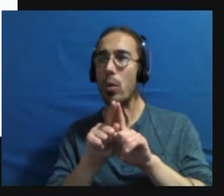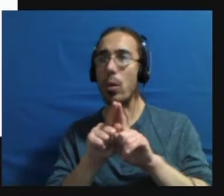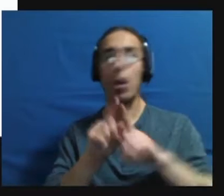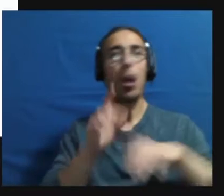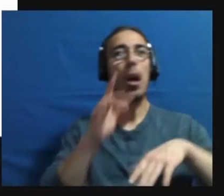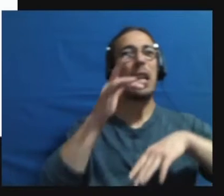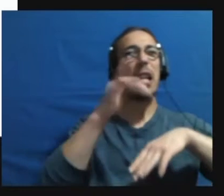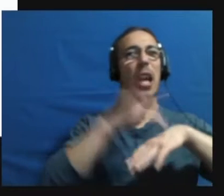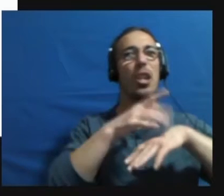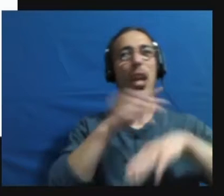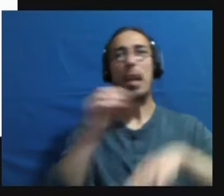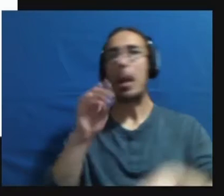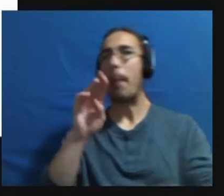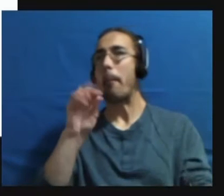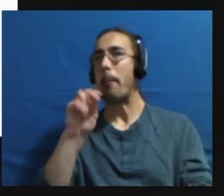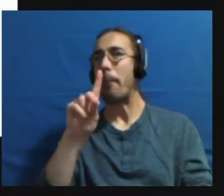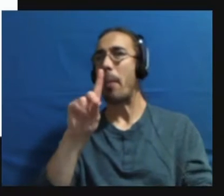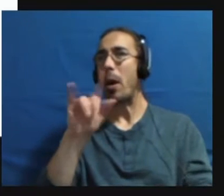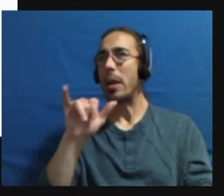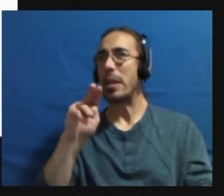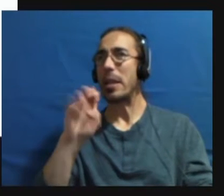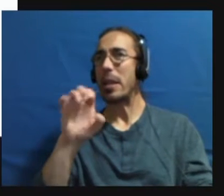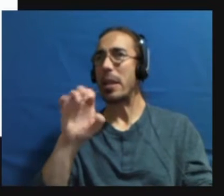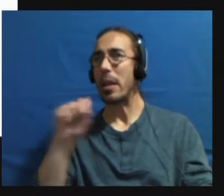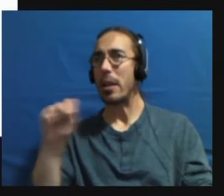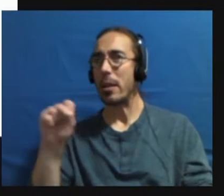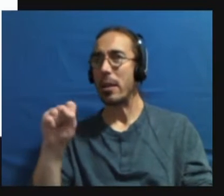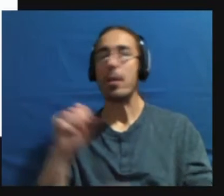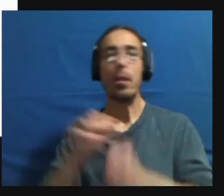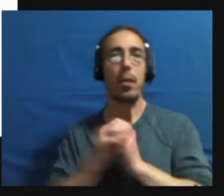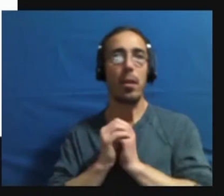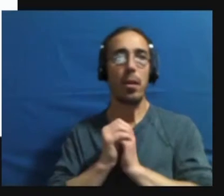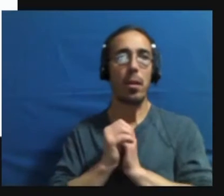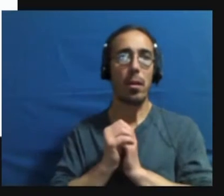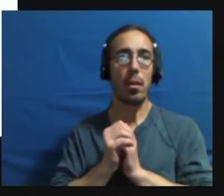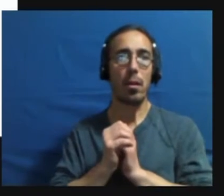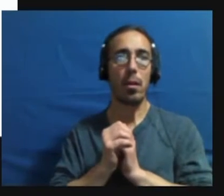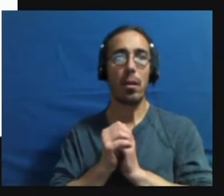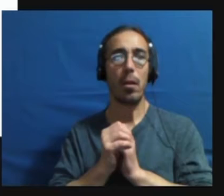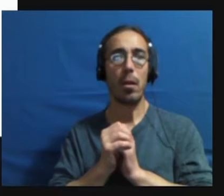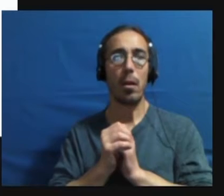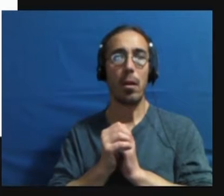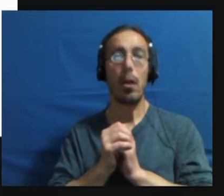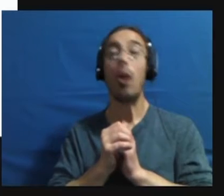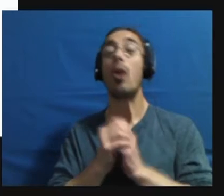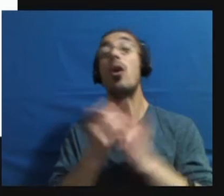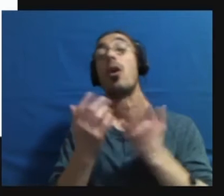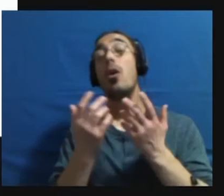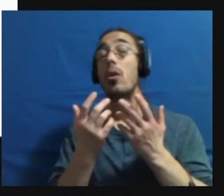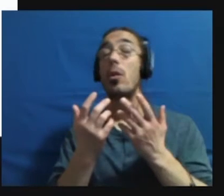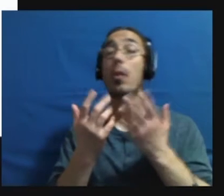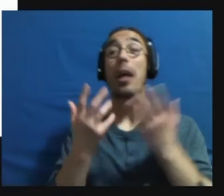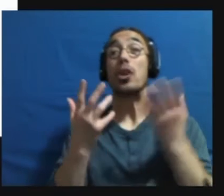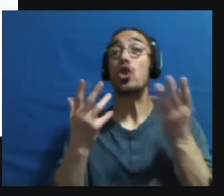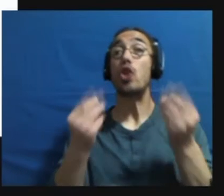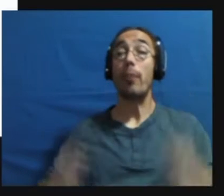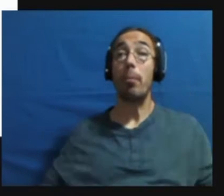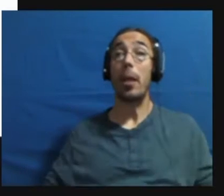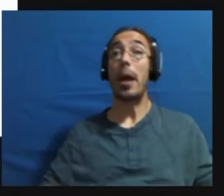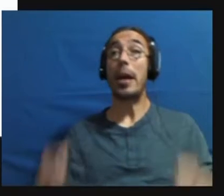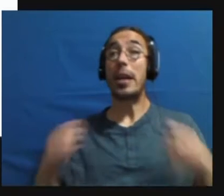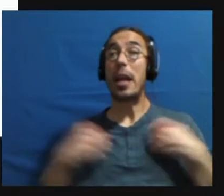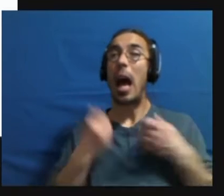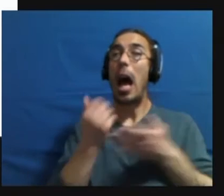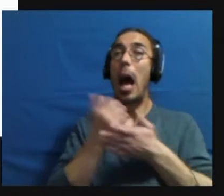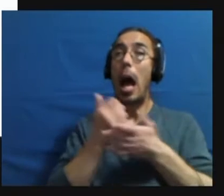bodiness in the form of a weighted blanket. So, soft weighted blankets are a way to explore proprioception